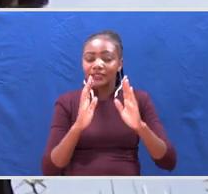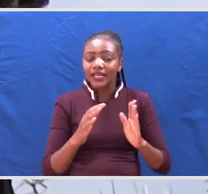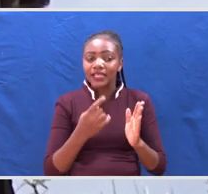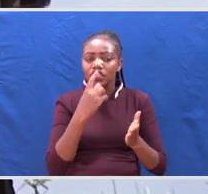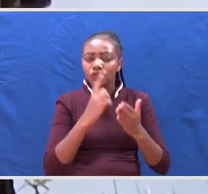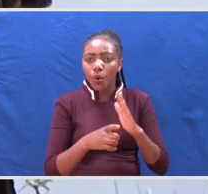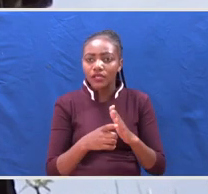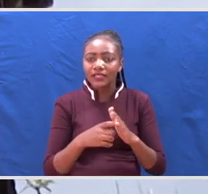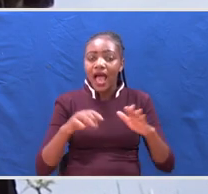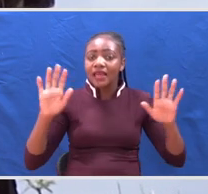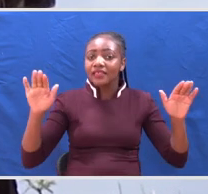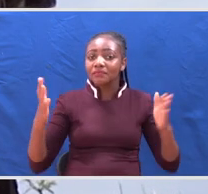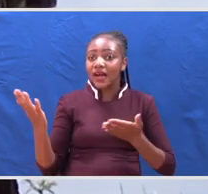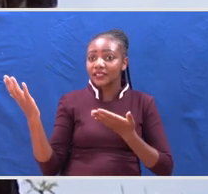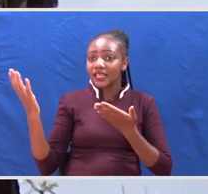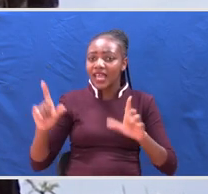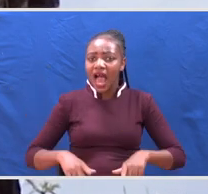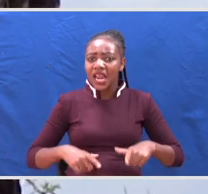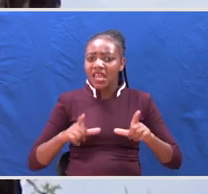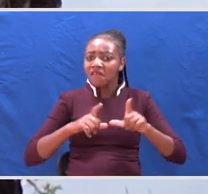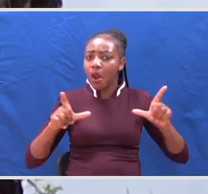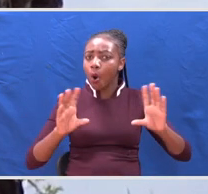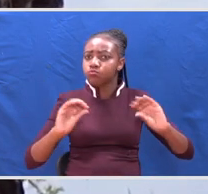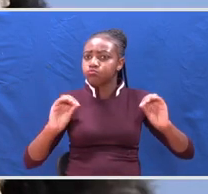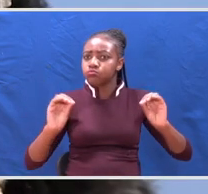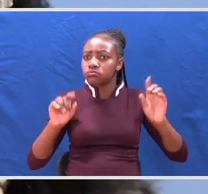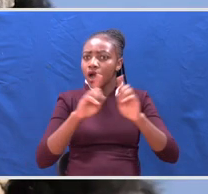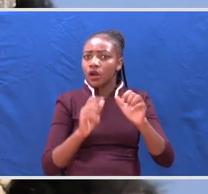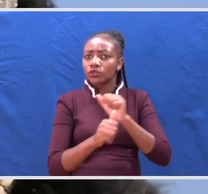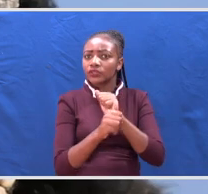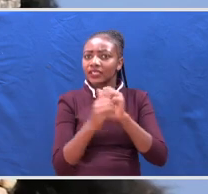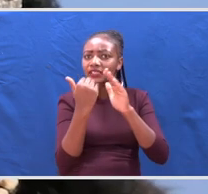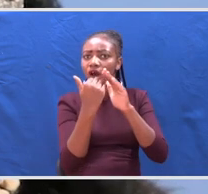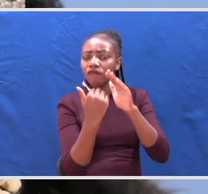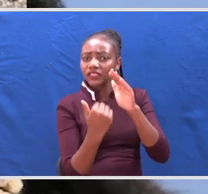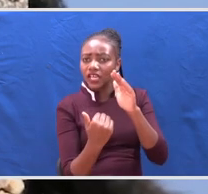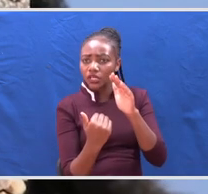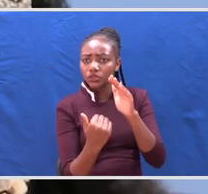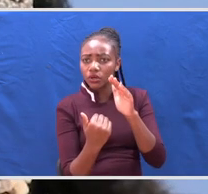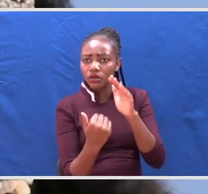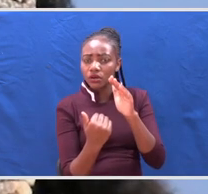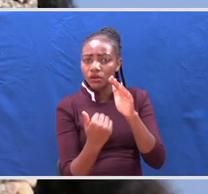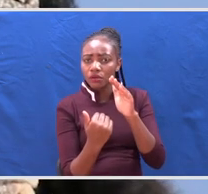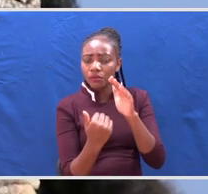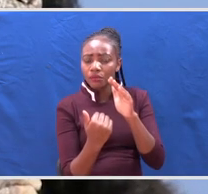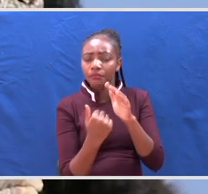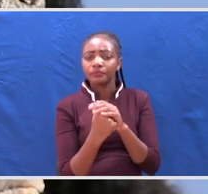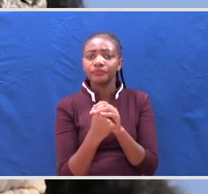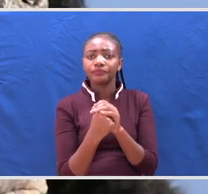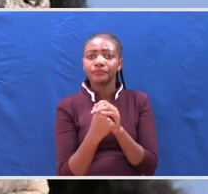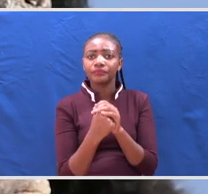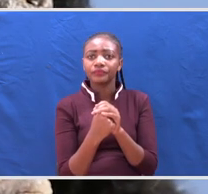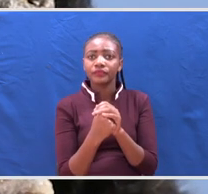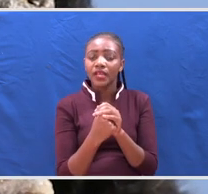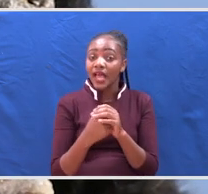that vultures don't live long, hence pose a danger on reduction of its population globally. They don't